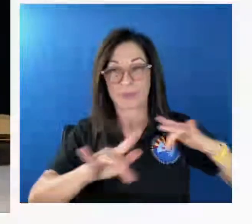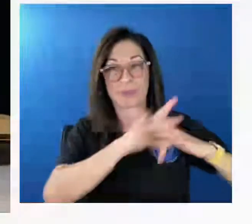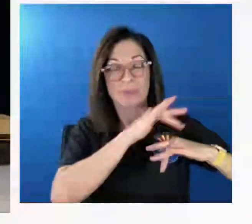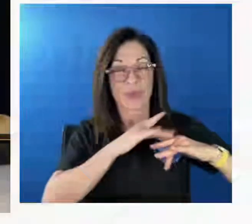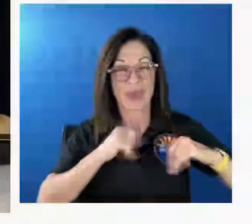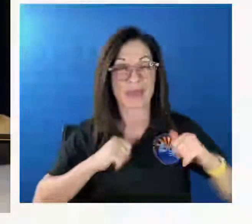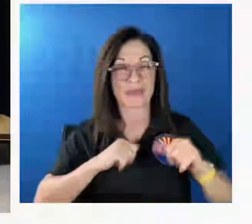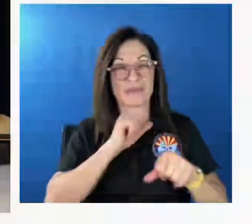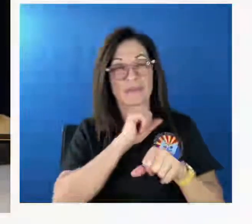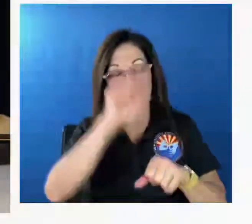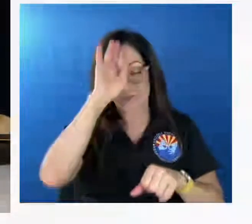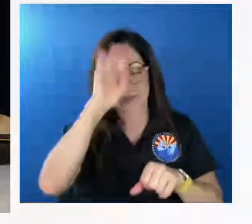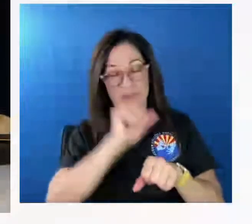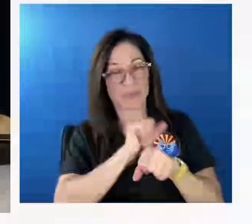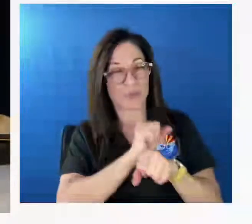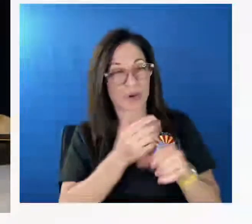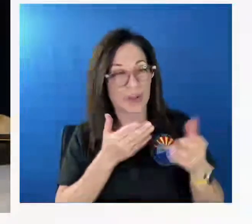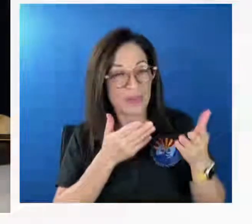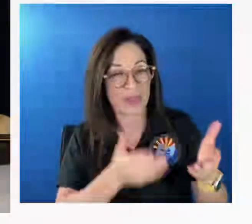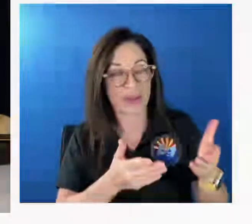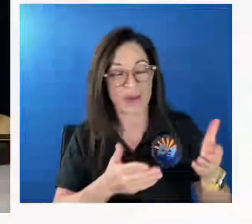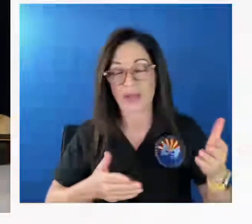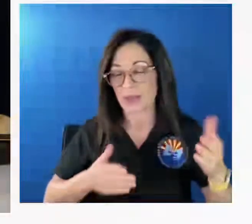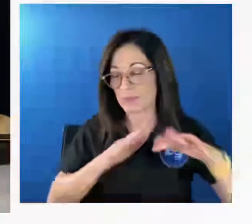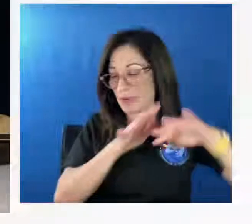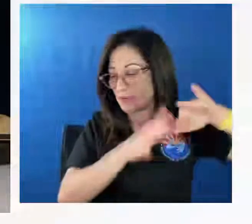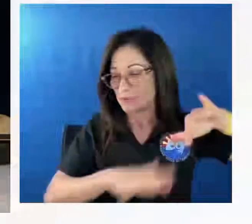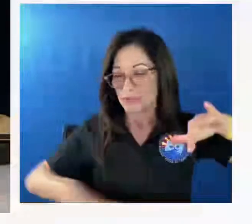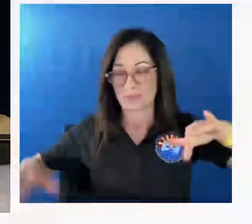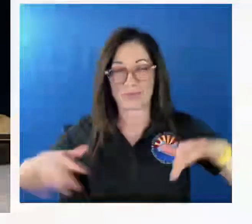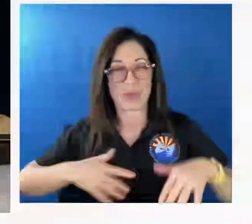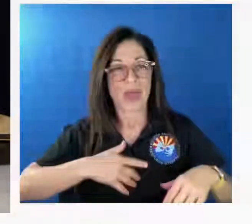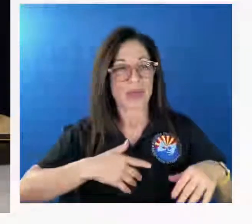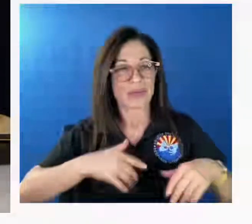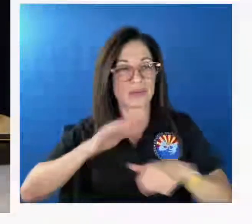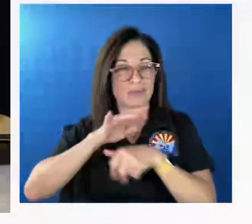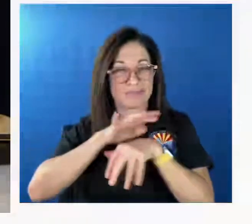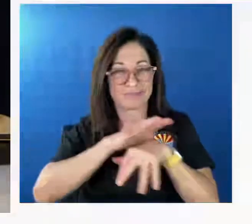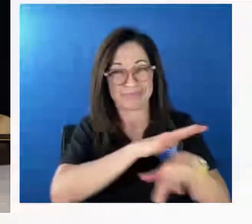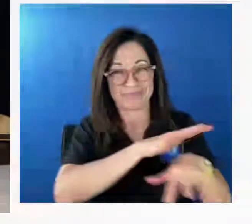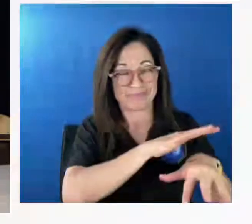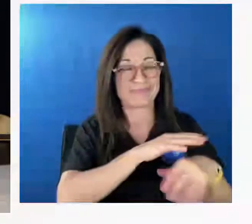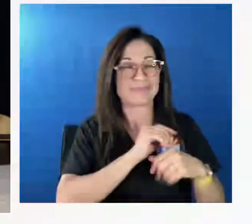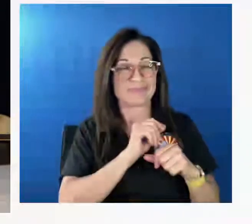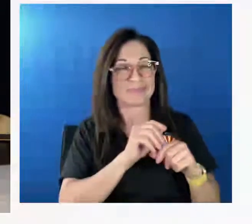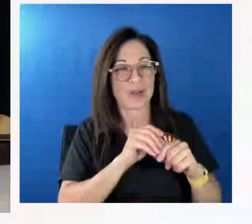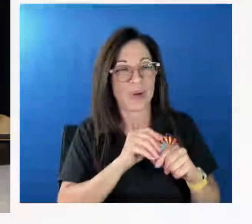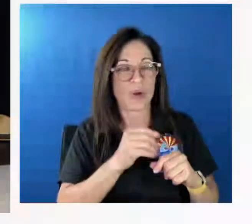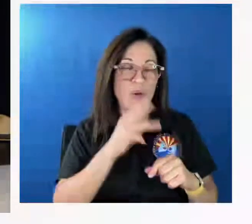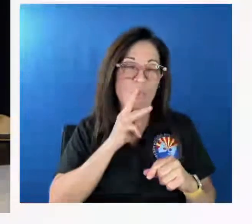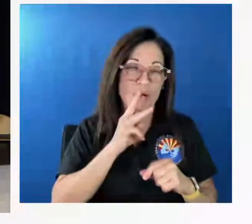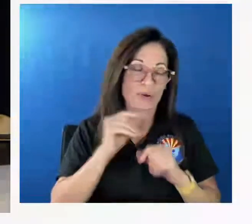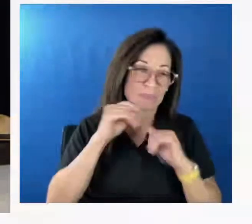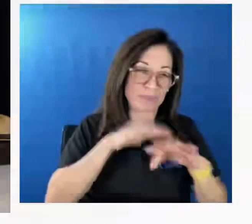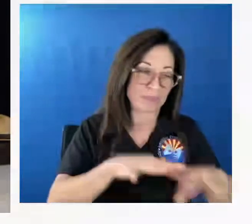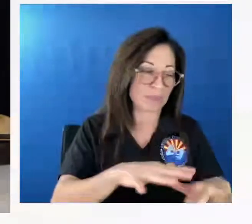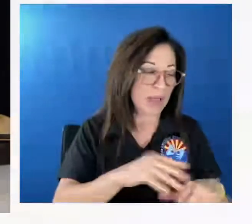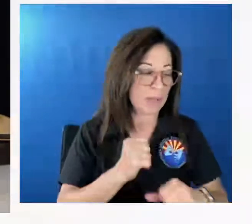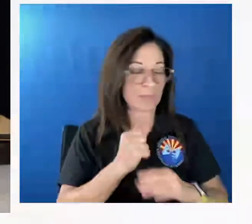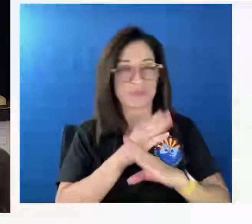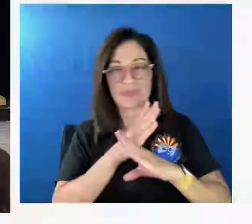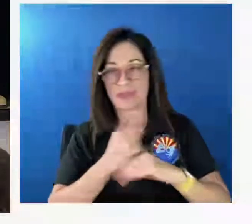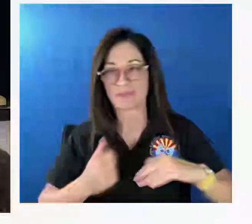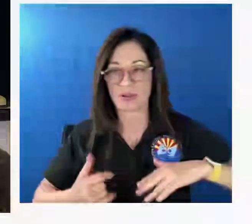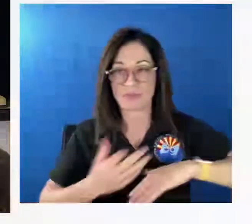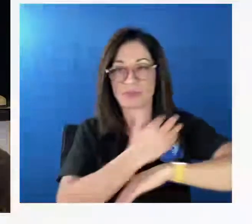it and cool that edge. That'll help provide a buffer for any more fire going up the canyon. I think